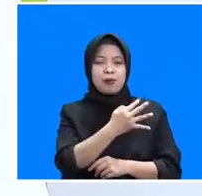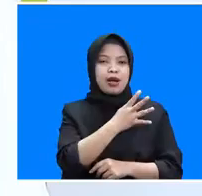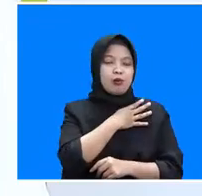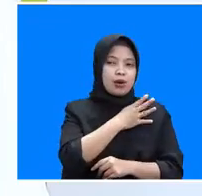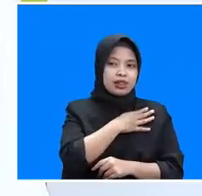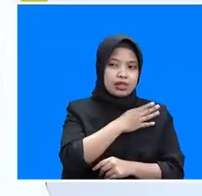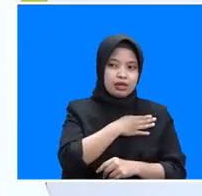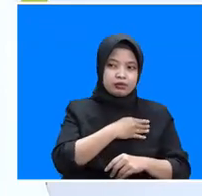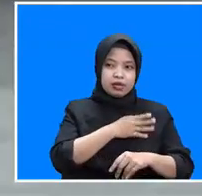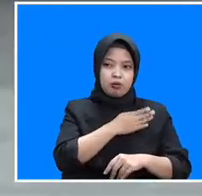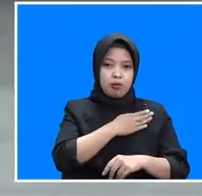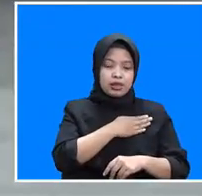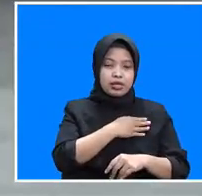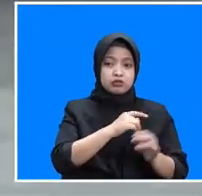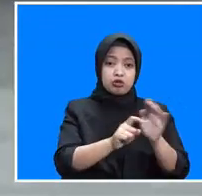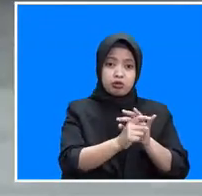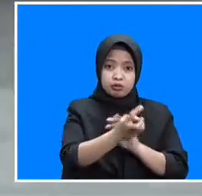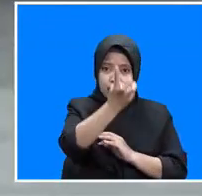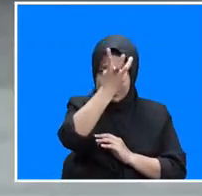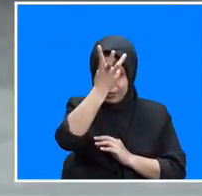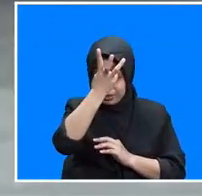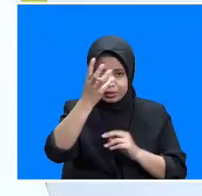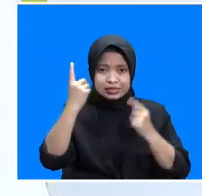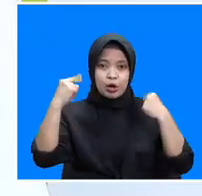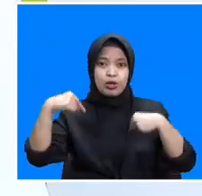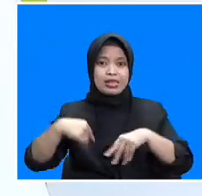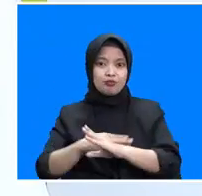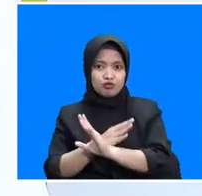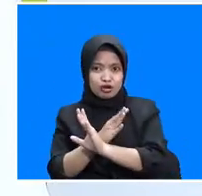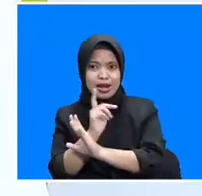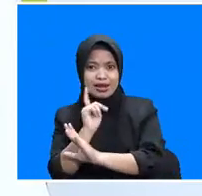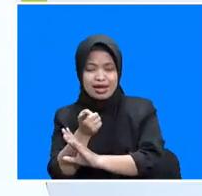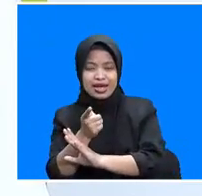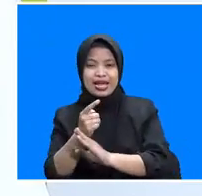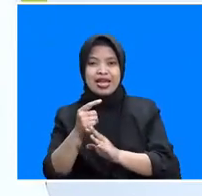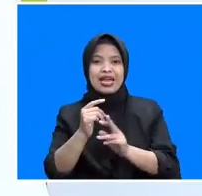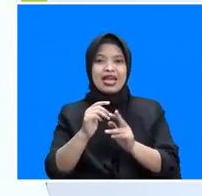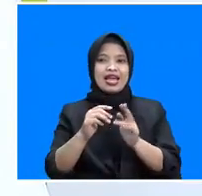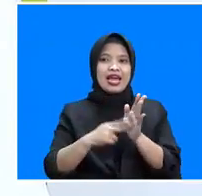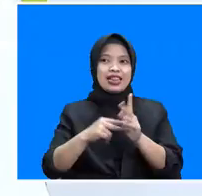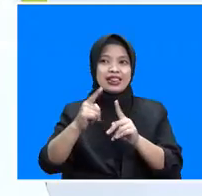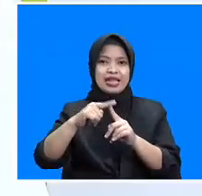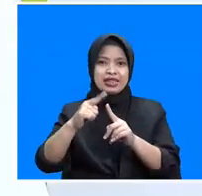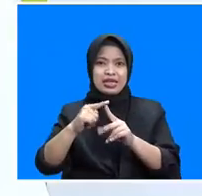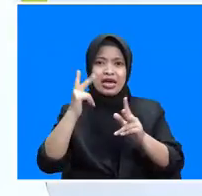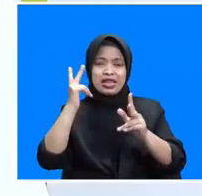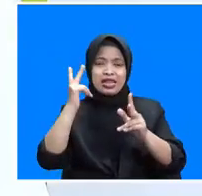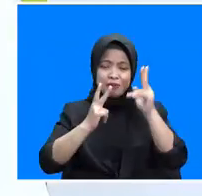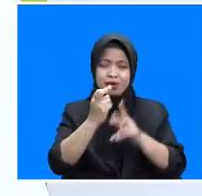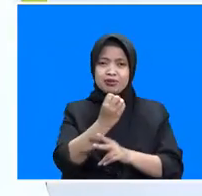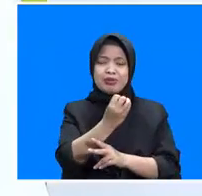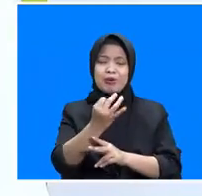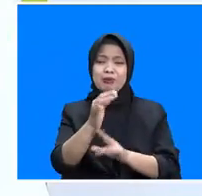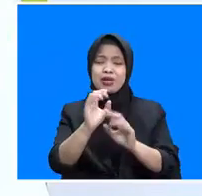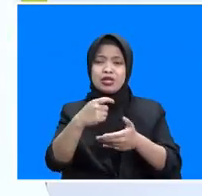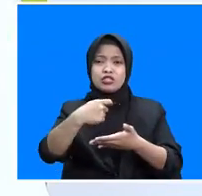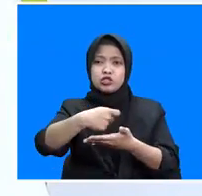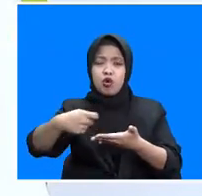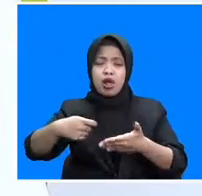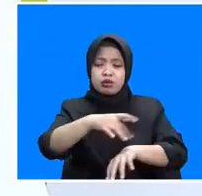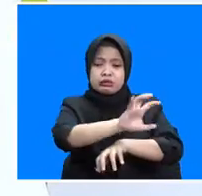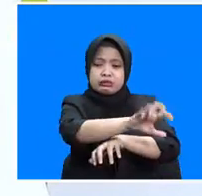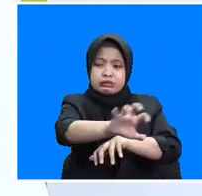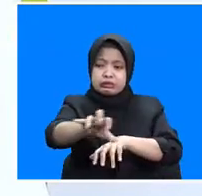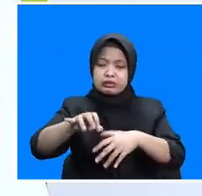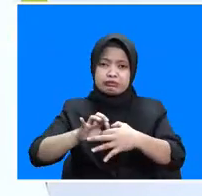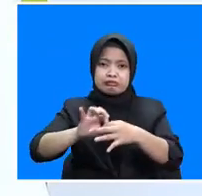Kalimantan. East and West Nusa Tenggara, around how to reopen those schools and providing teaching approaches to